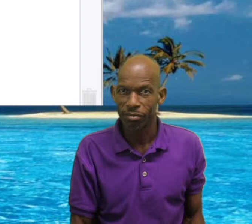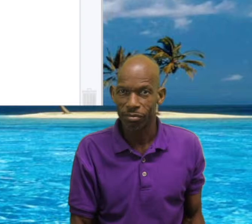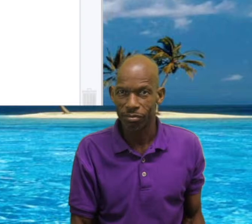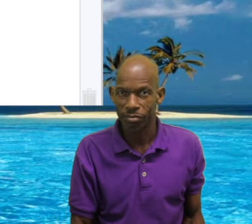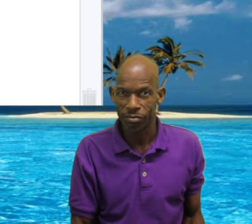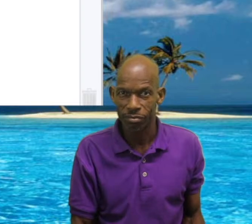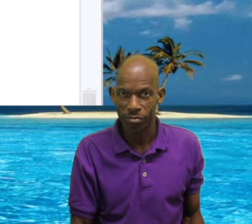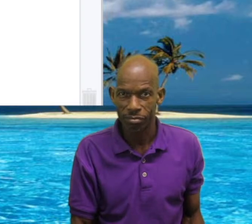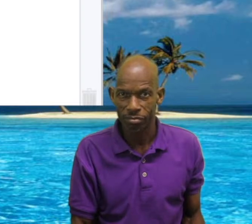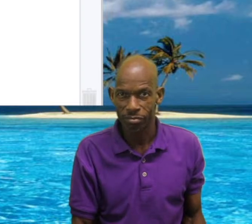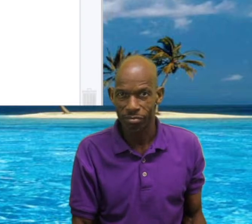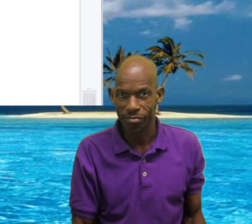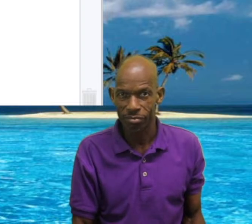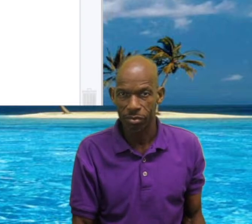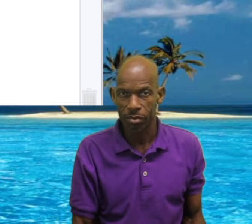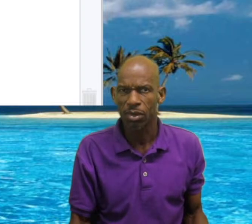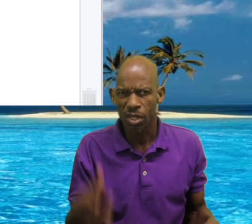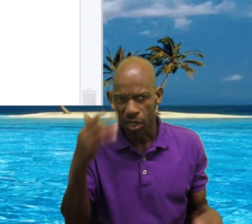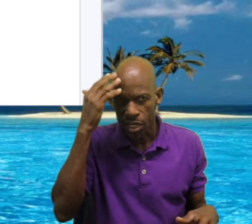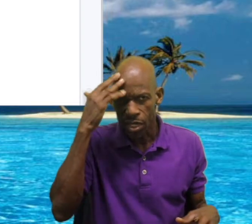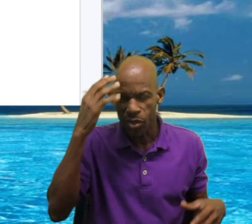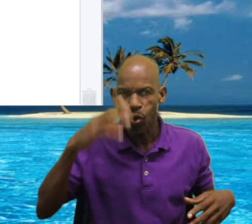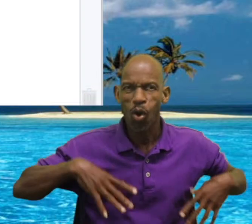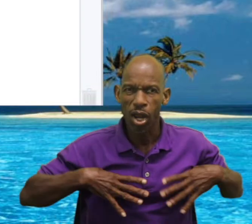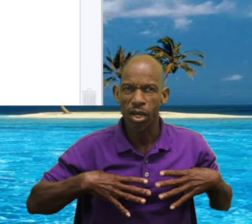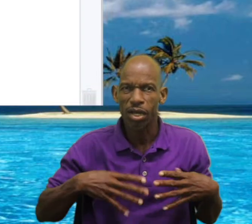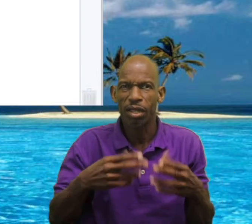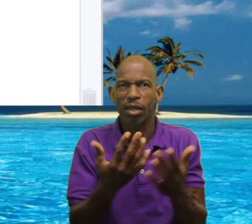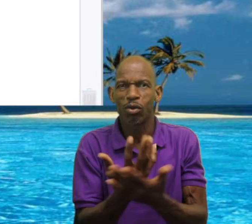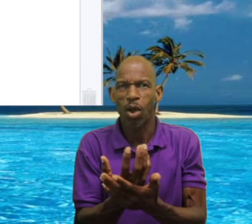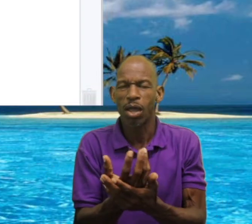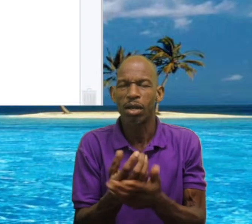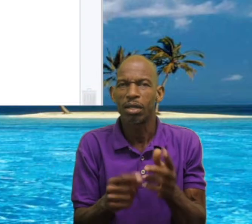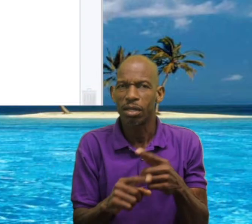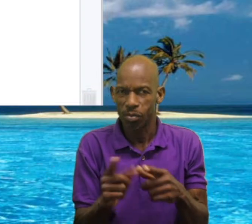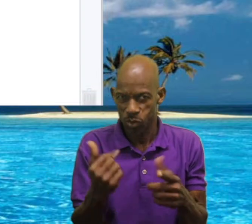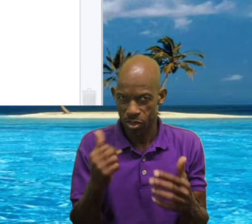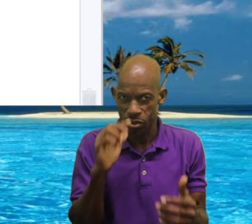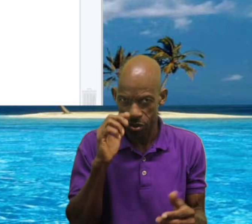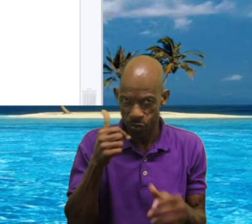Bible study class. So until, bye-bye. Thank you.